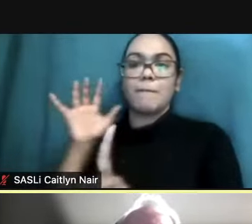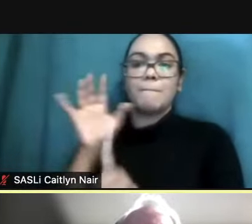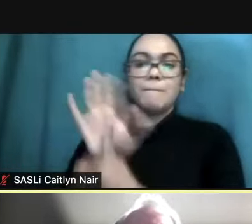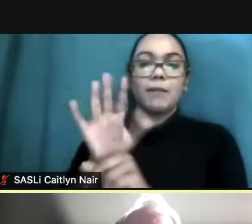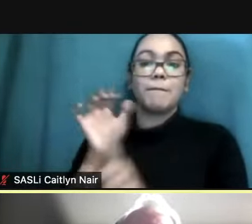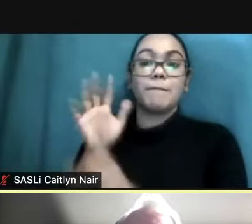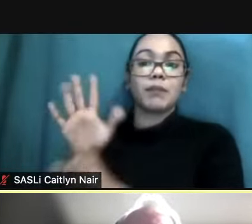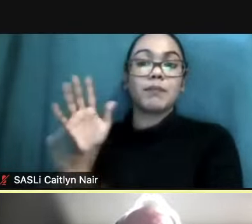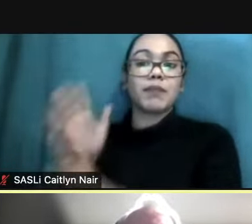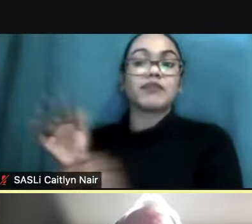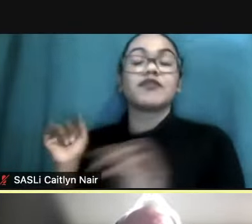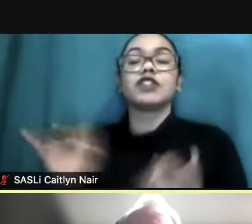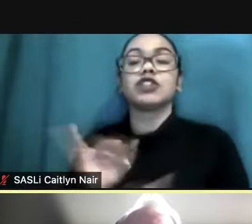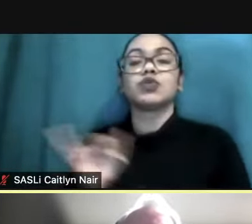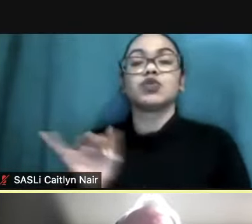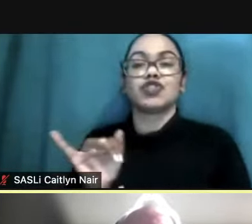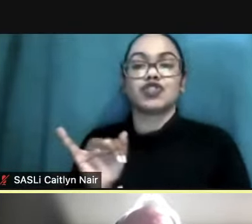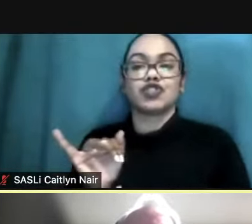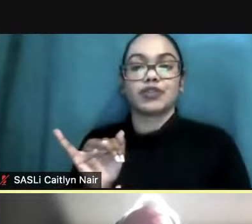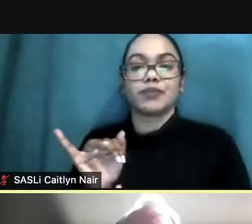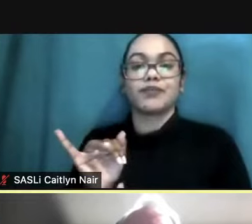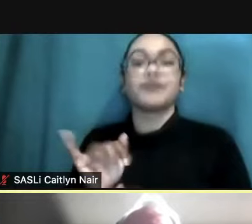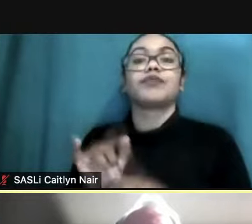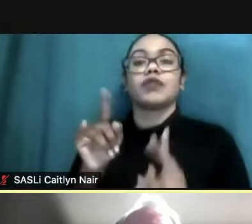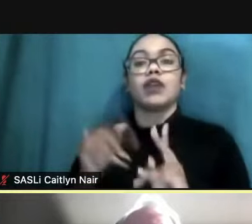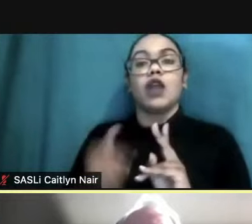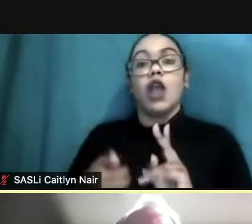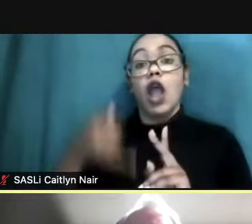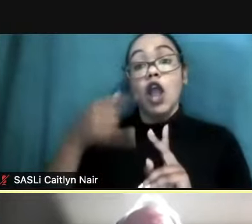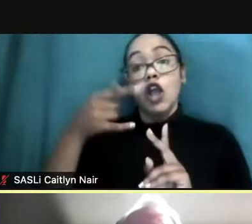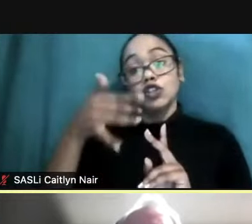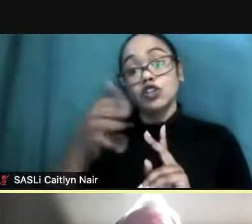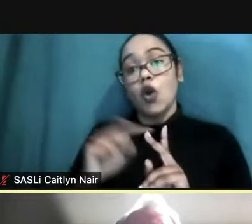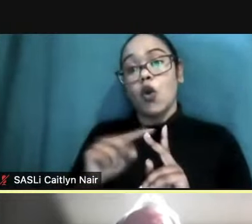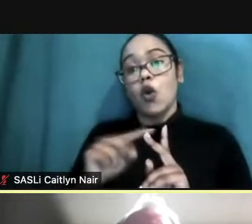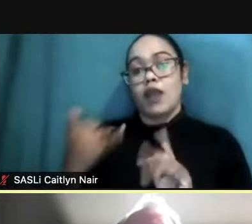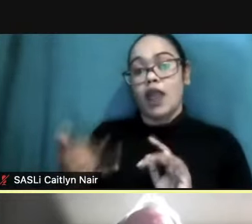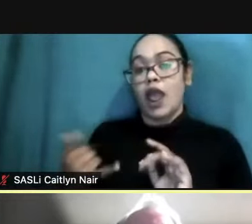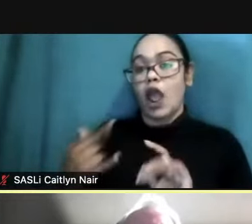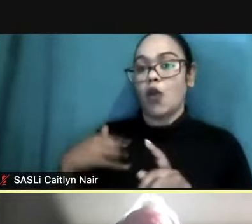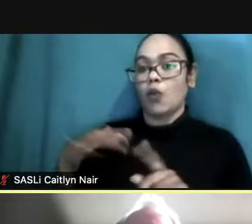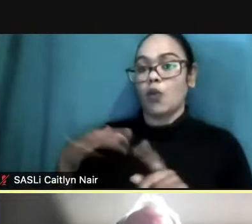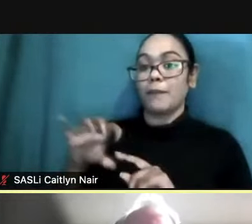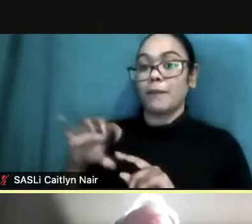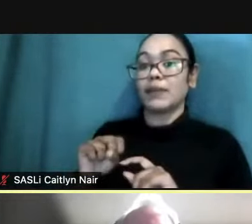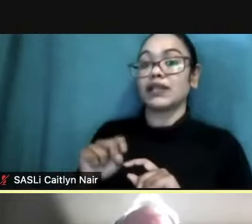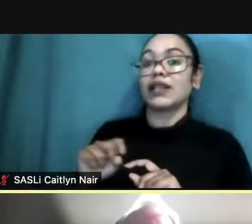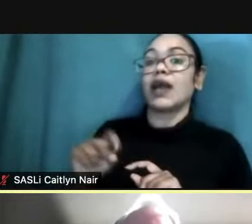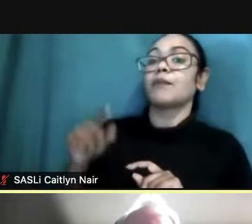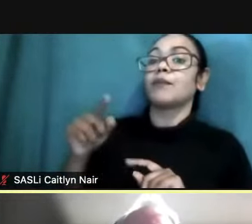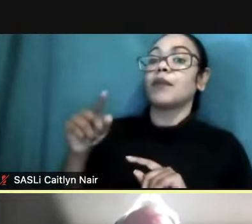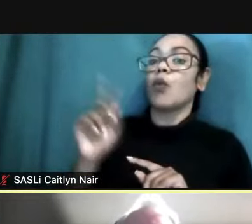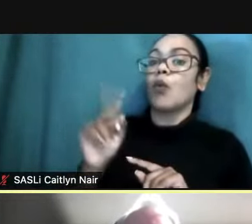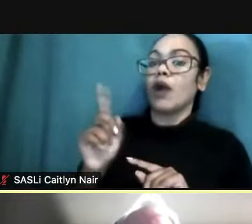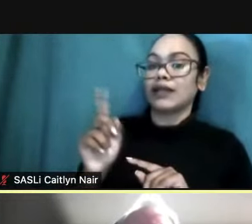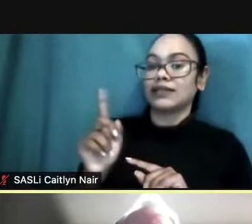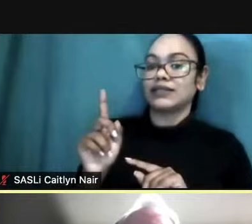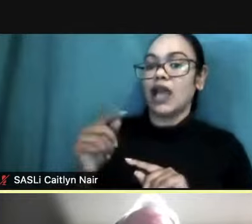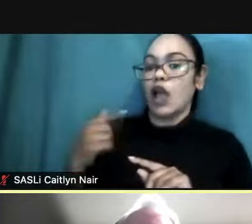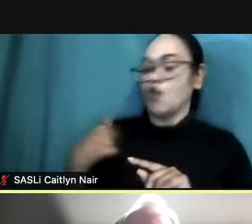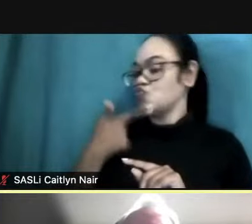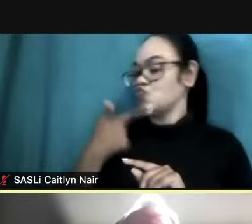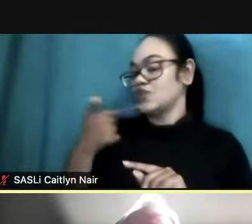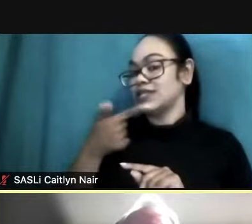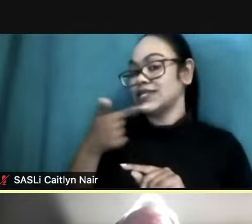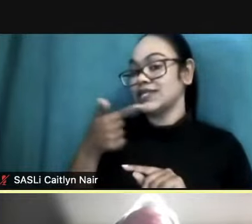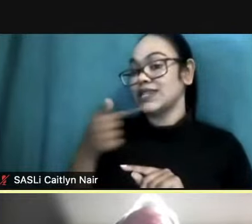thing the Lancet laboratories and the NHLS have noticed, again, very, very recently, just in